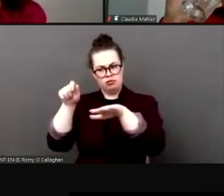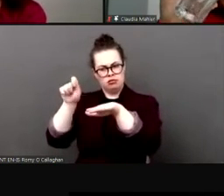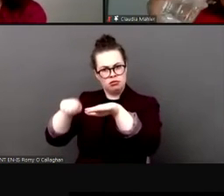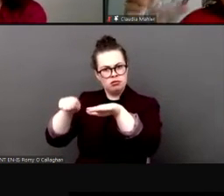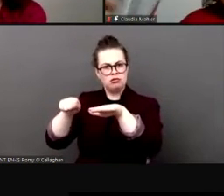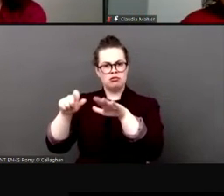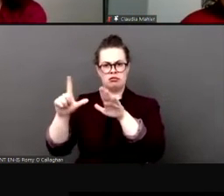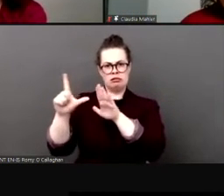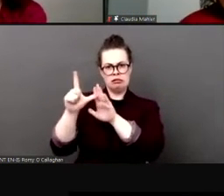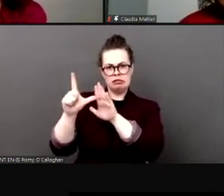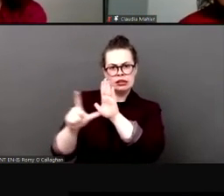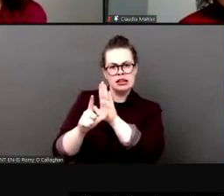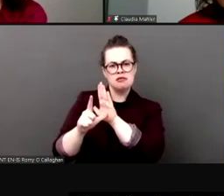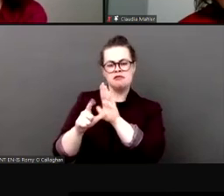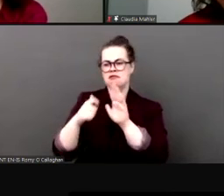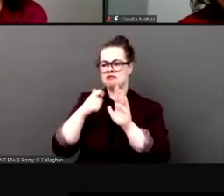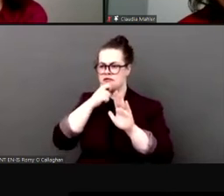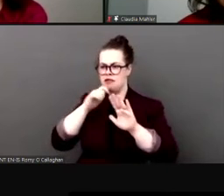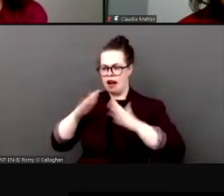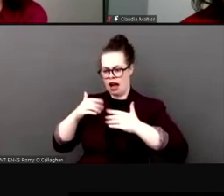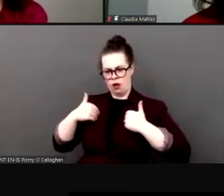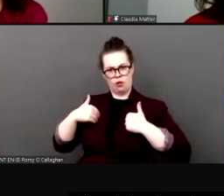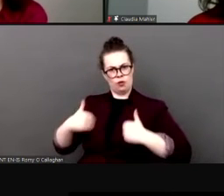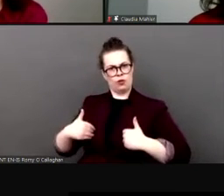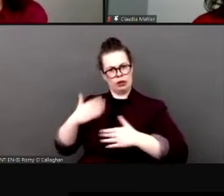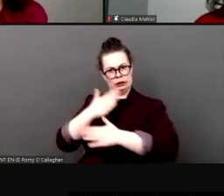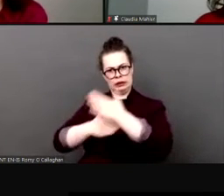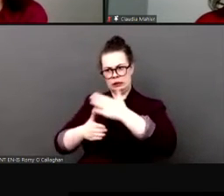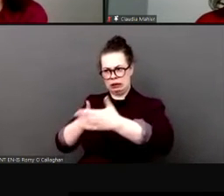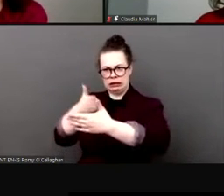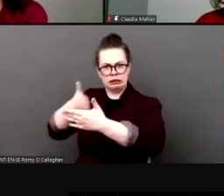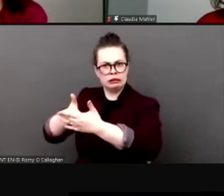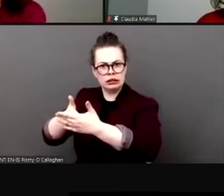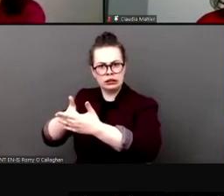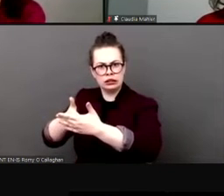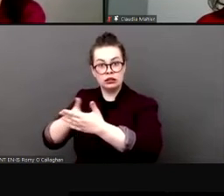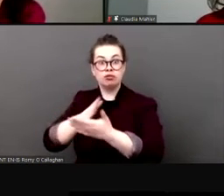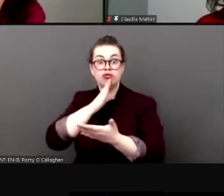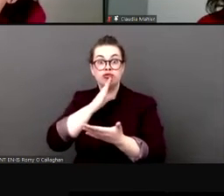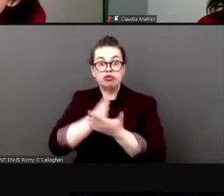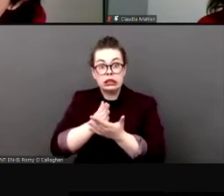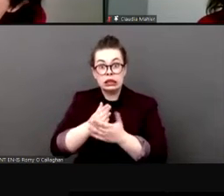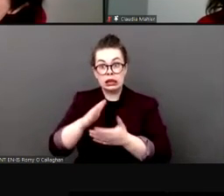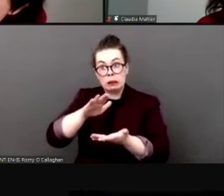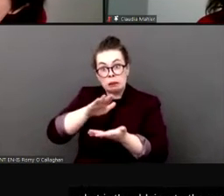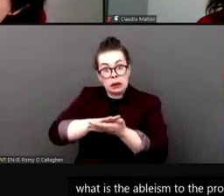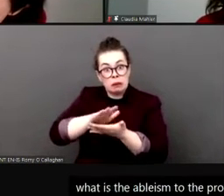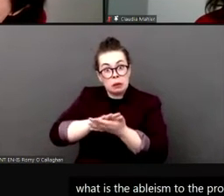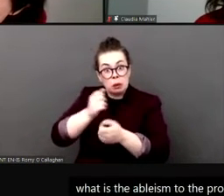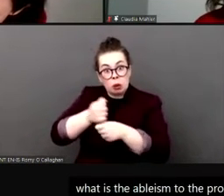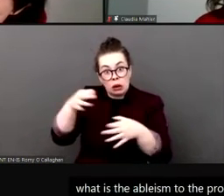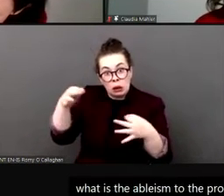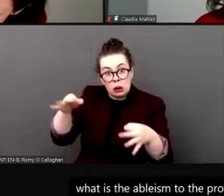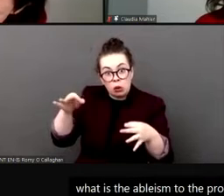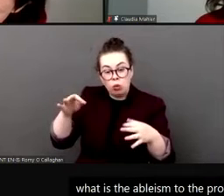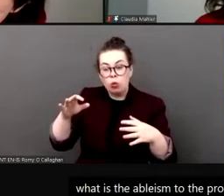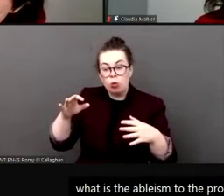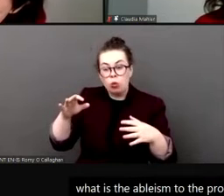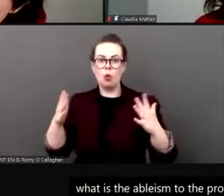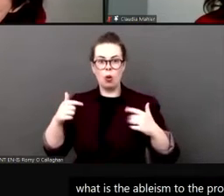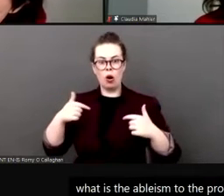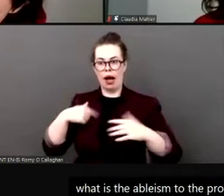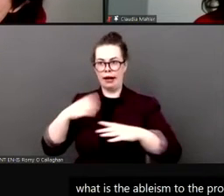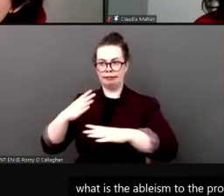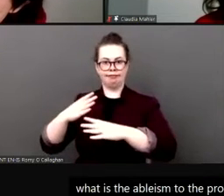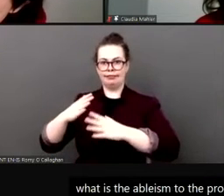particularistic barriers, whether they're process-based or substance-based, or have to do with more general rights of access,